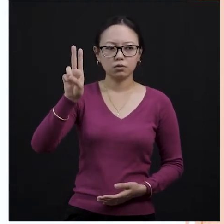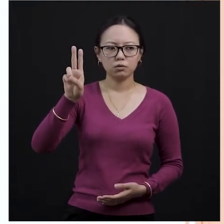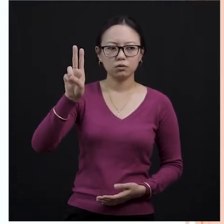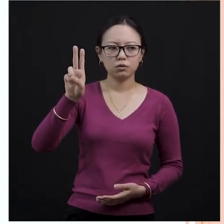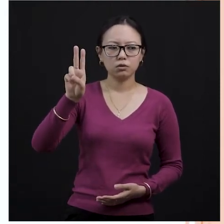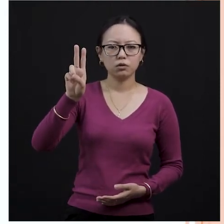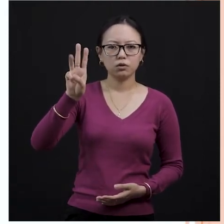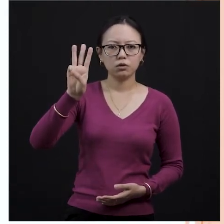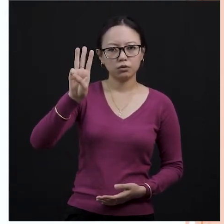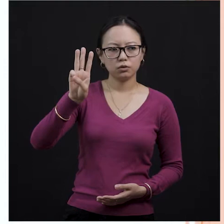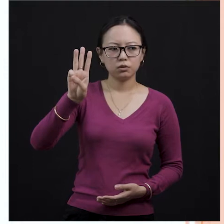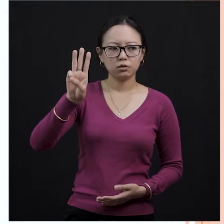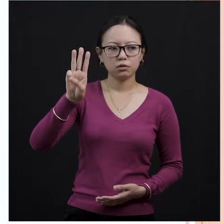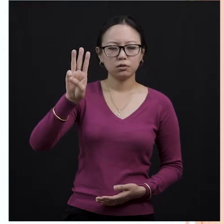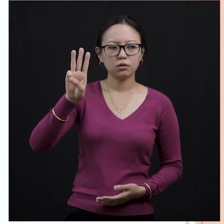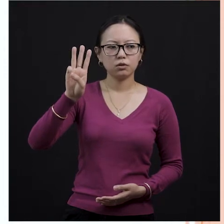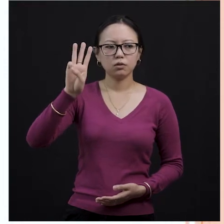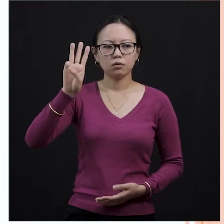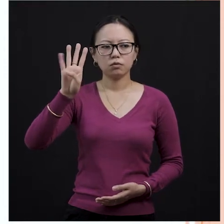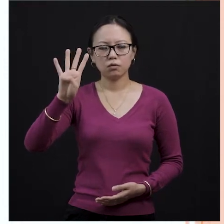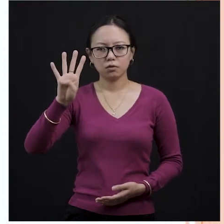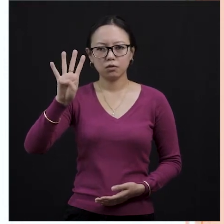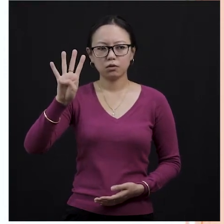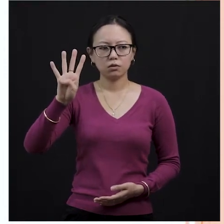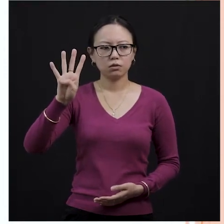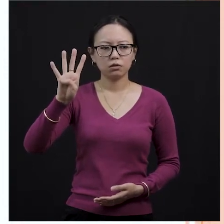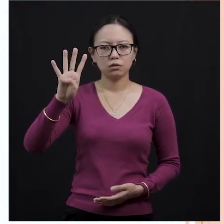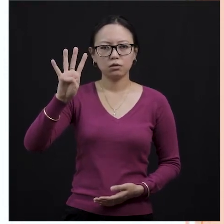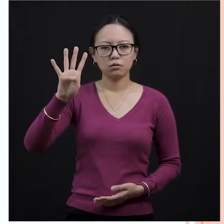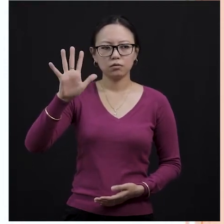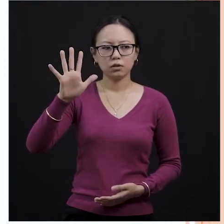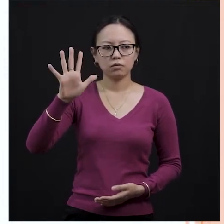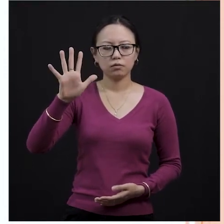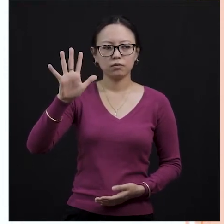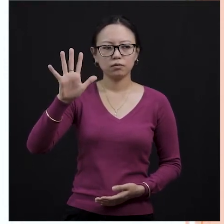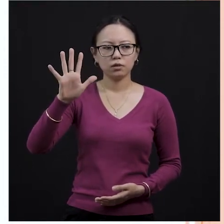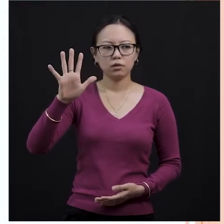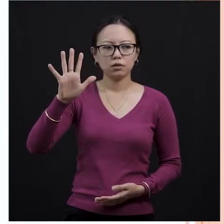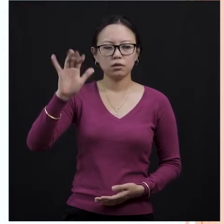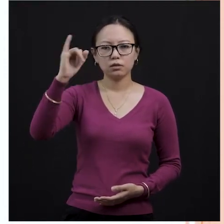apple, 3 apples and 4 apples, 5,